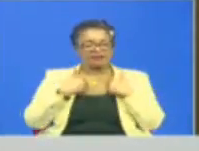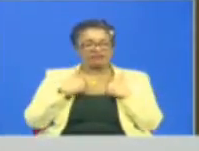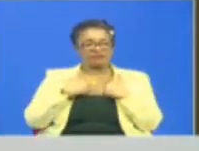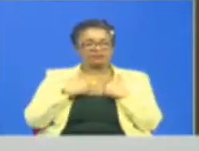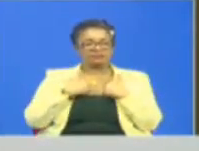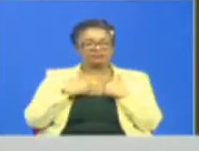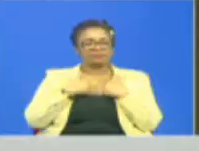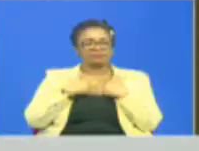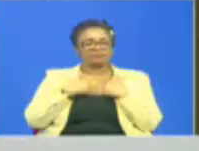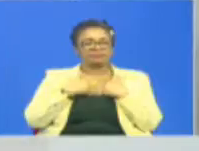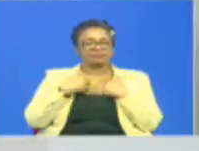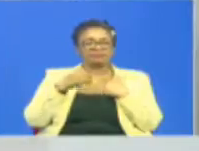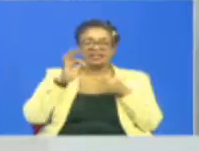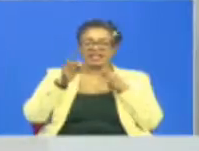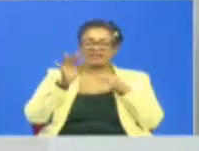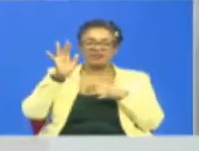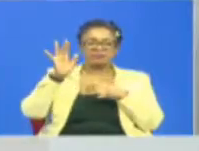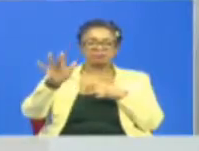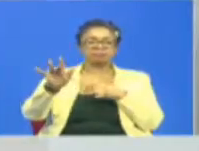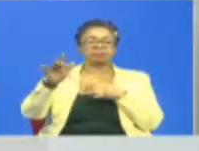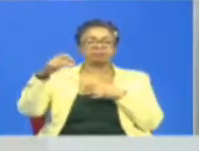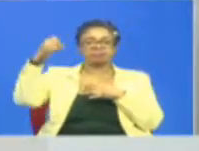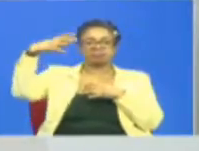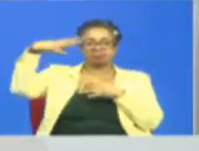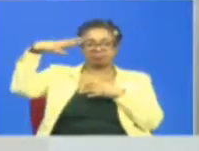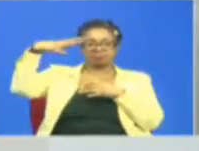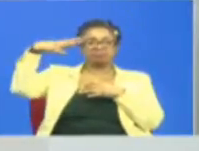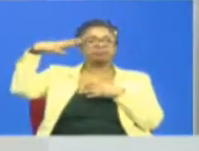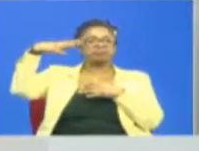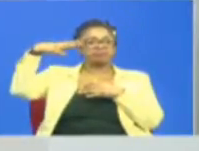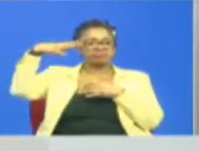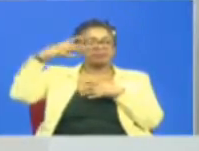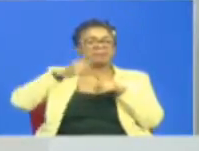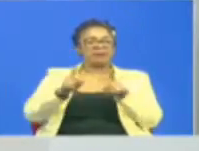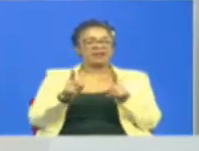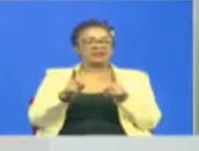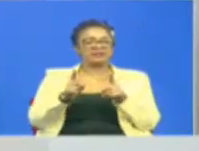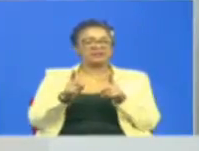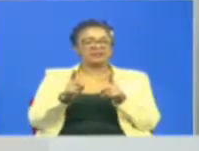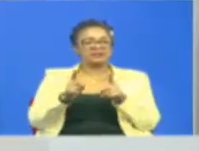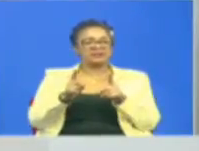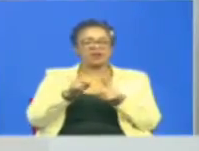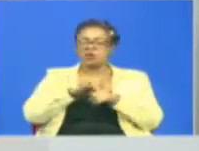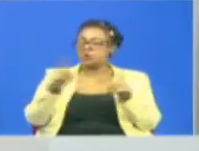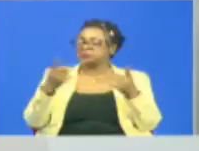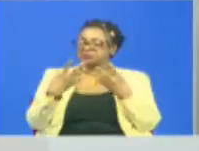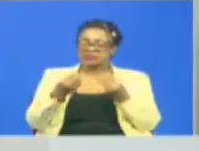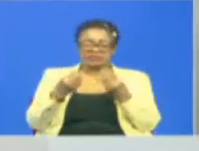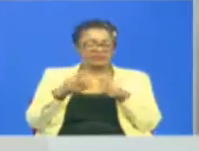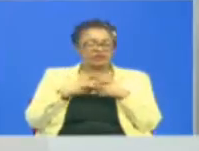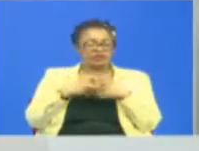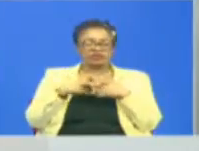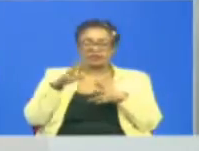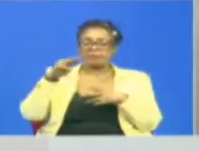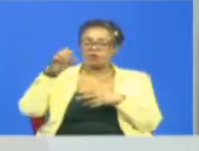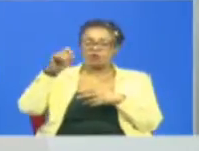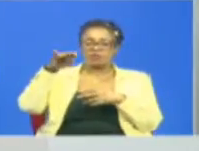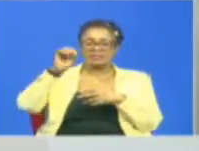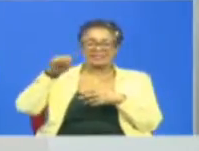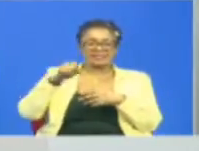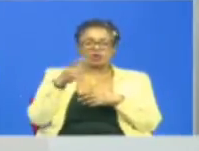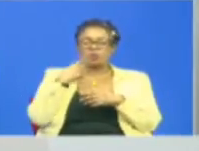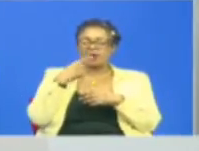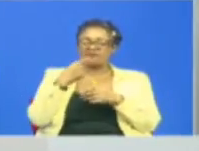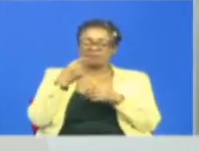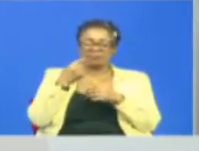the switch, and there is light. But it is not as easy for engineer Moses Nyongesa, who has been in